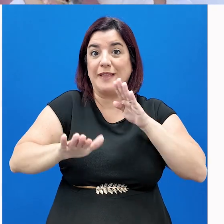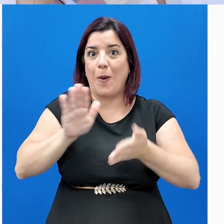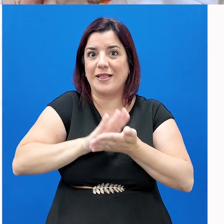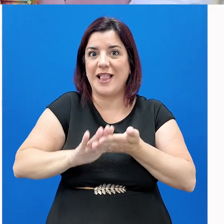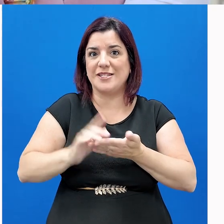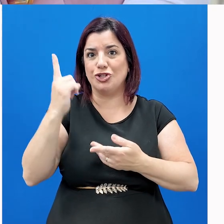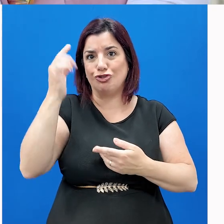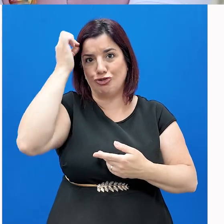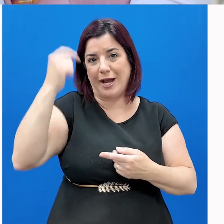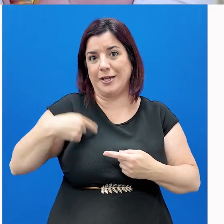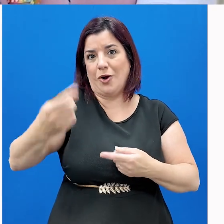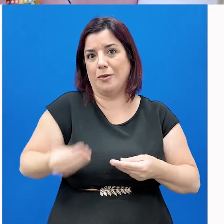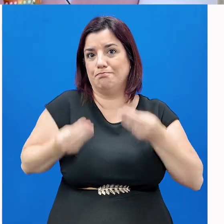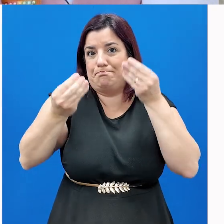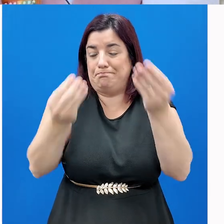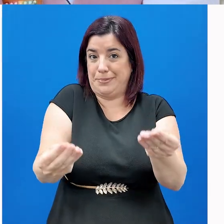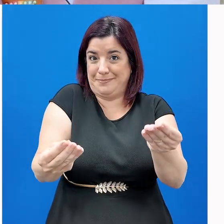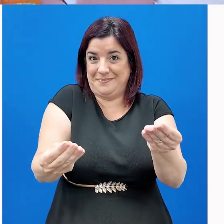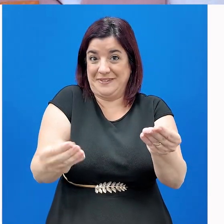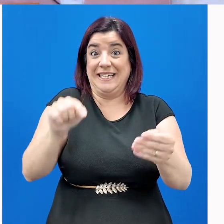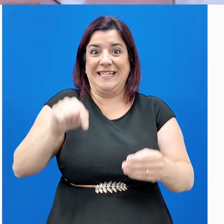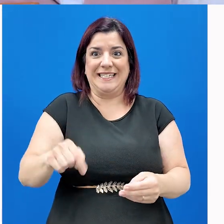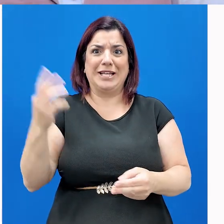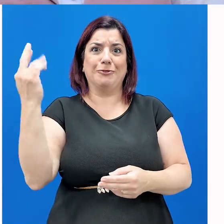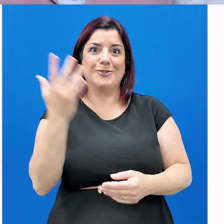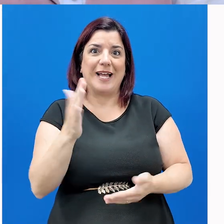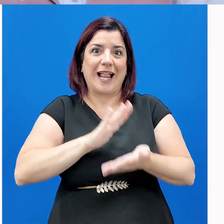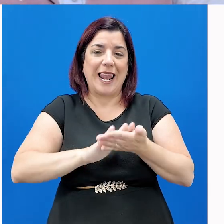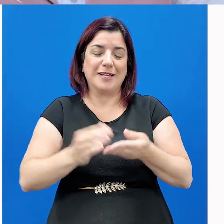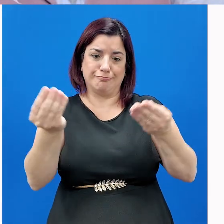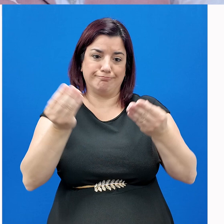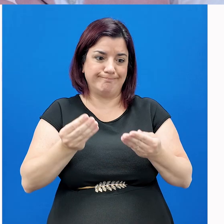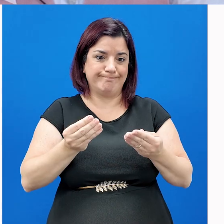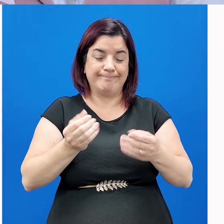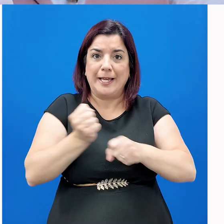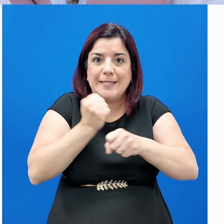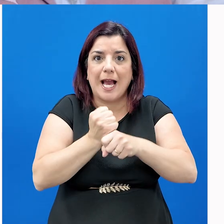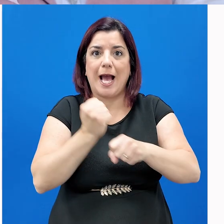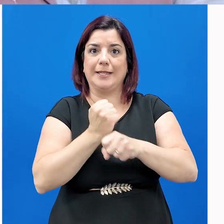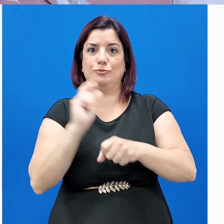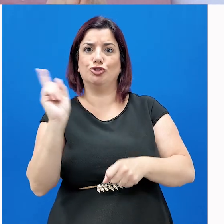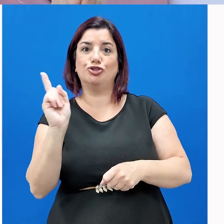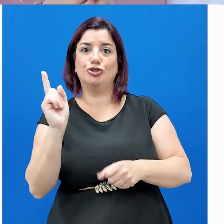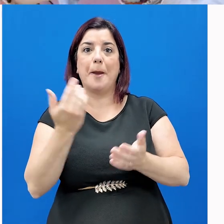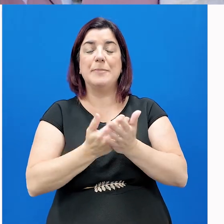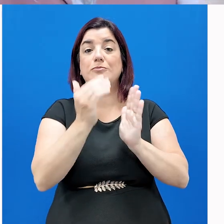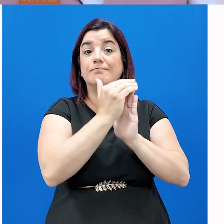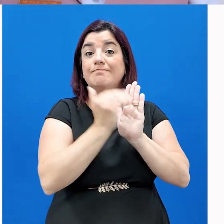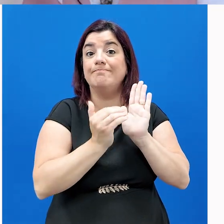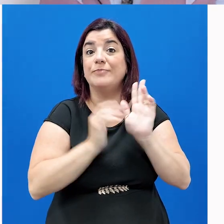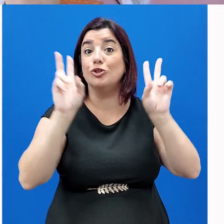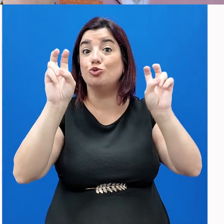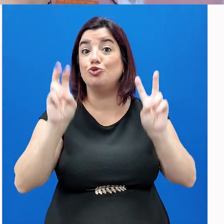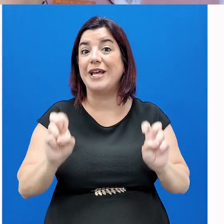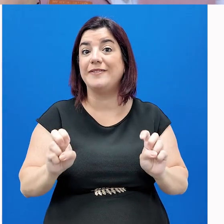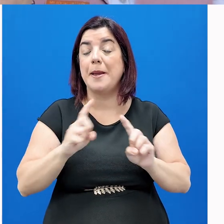months. Now that the findings are in, the team is getting started on building the Academy's curriculum, shaped by everything